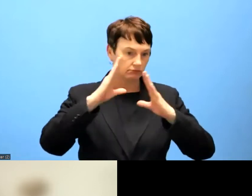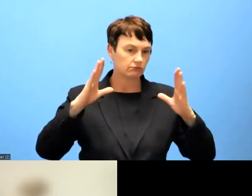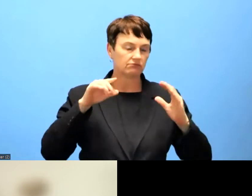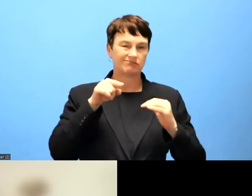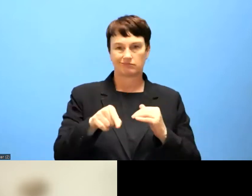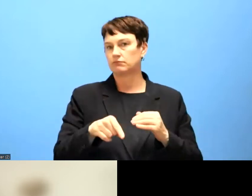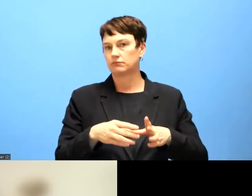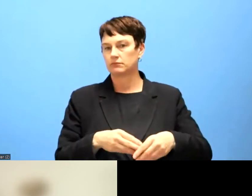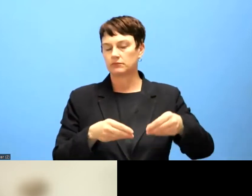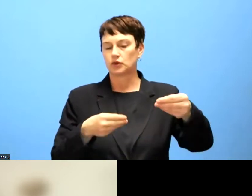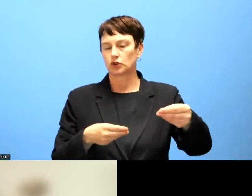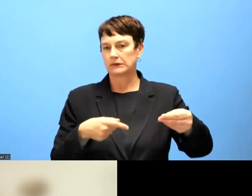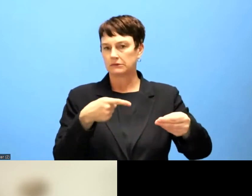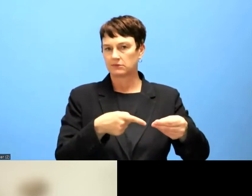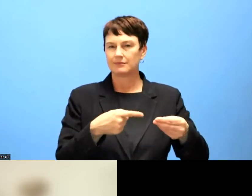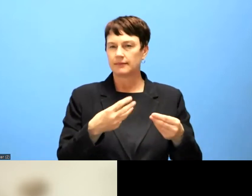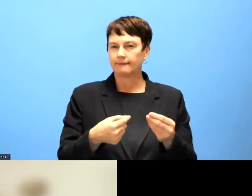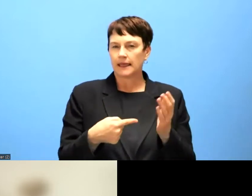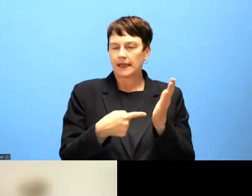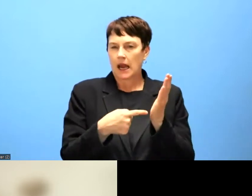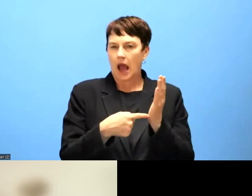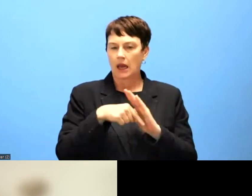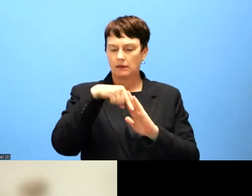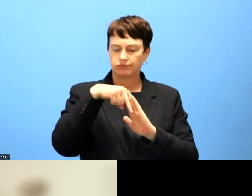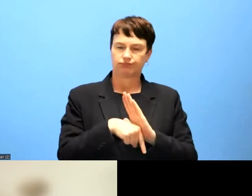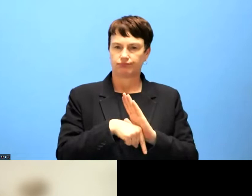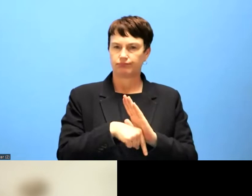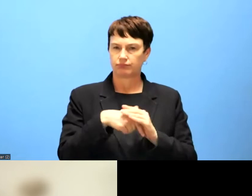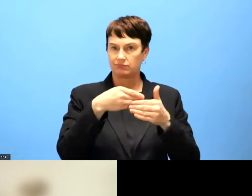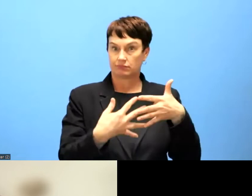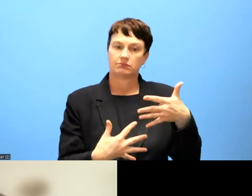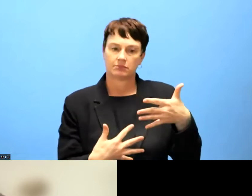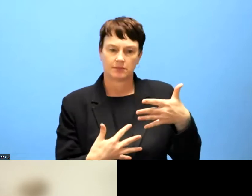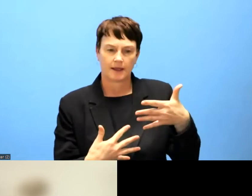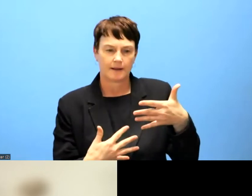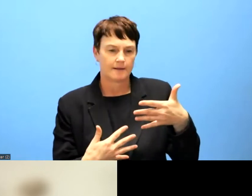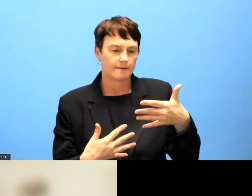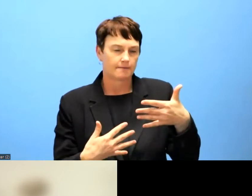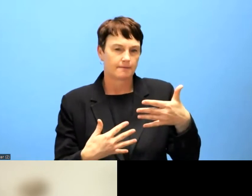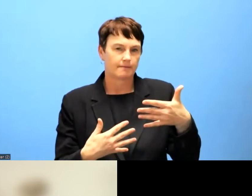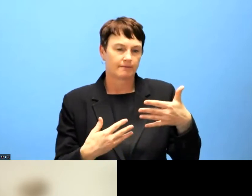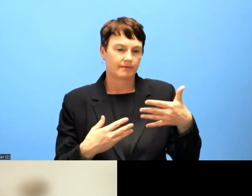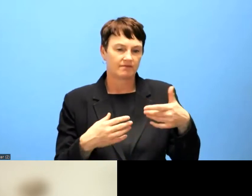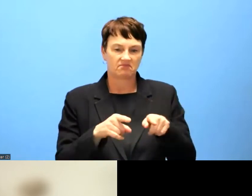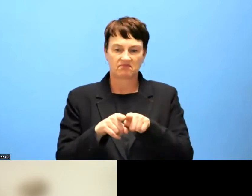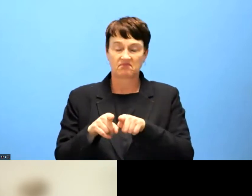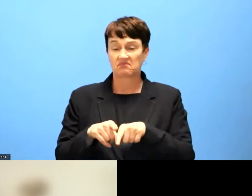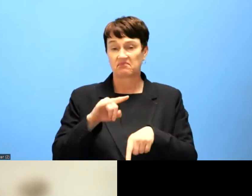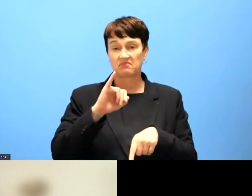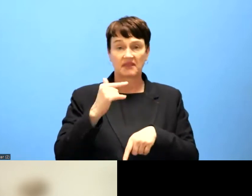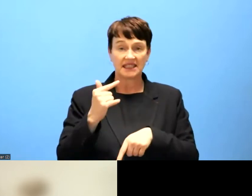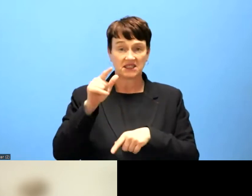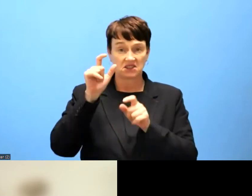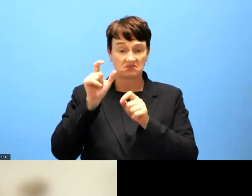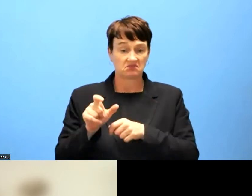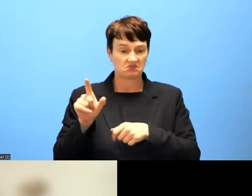documentation, because for otherwise it's just a standard and it's just something for the IT, I would say, and not something that